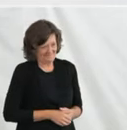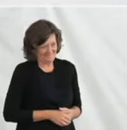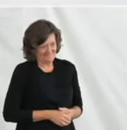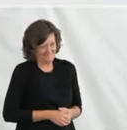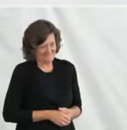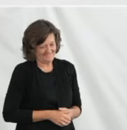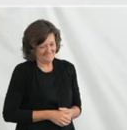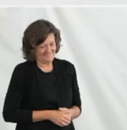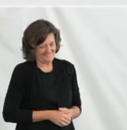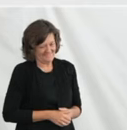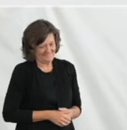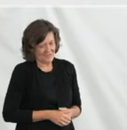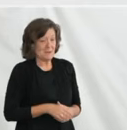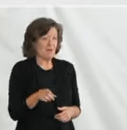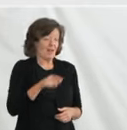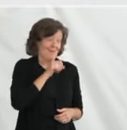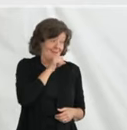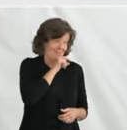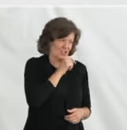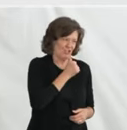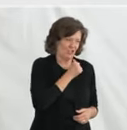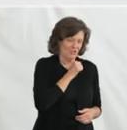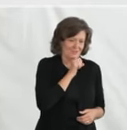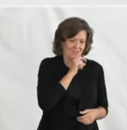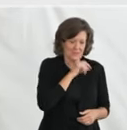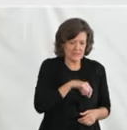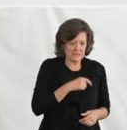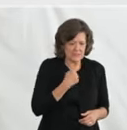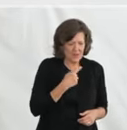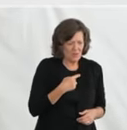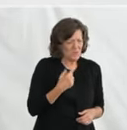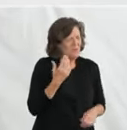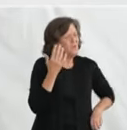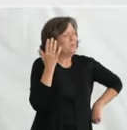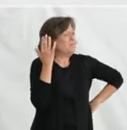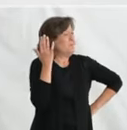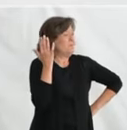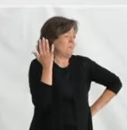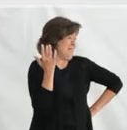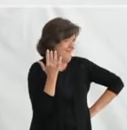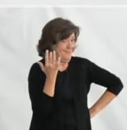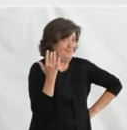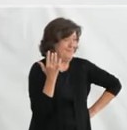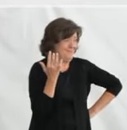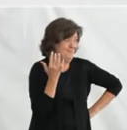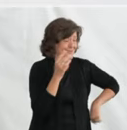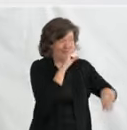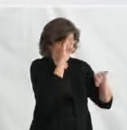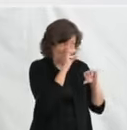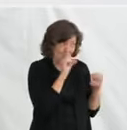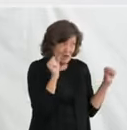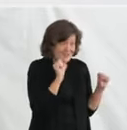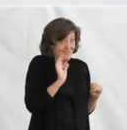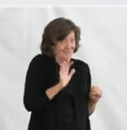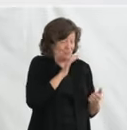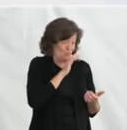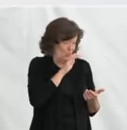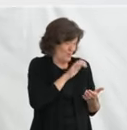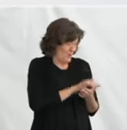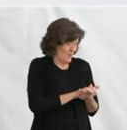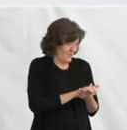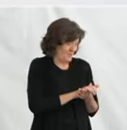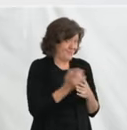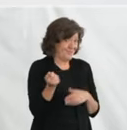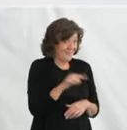But Alicia said, why would the wife of the president of the United States of America be teaching